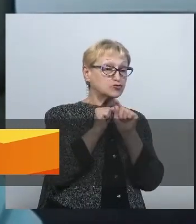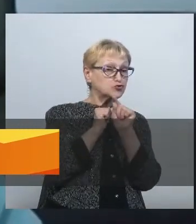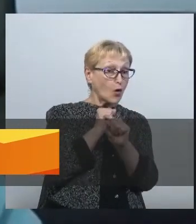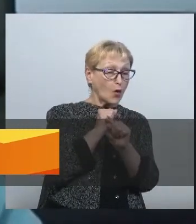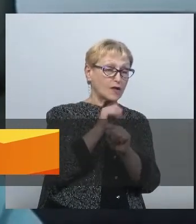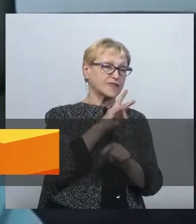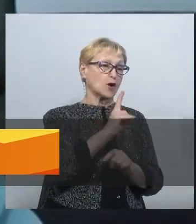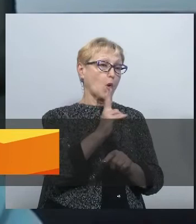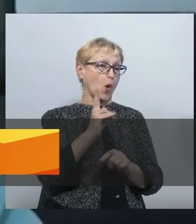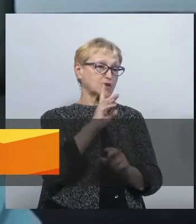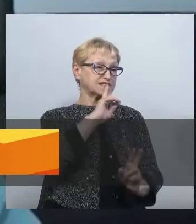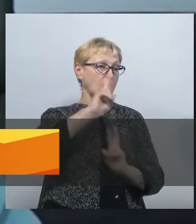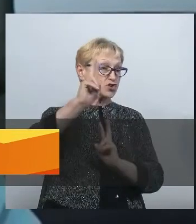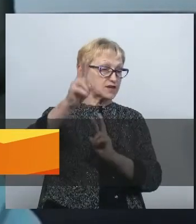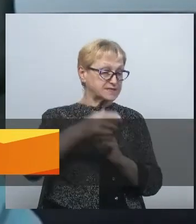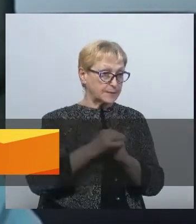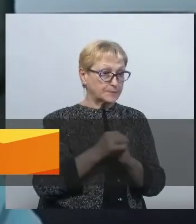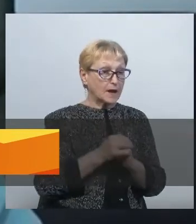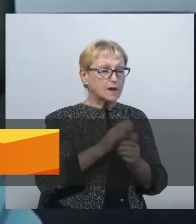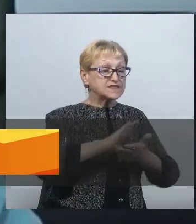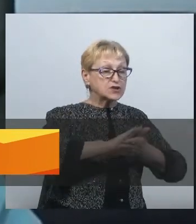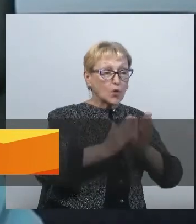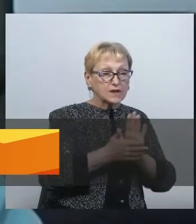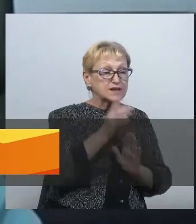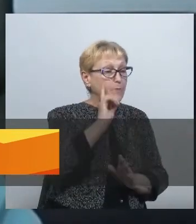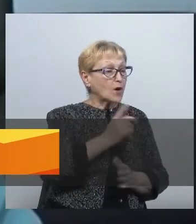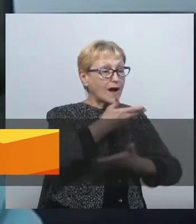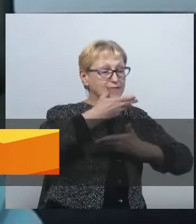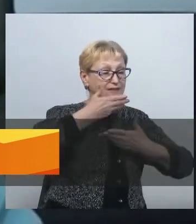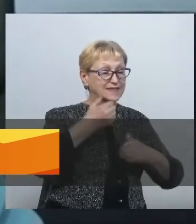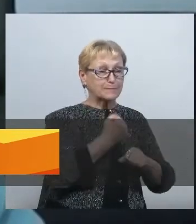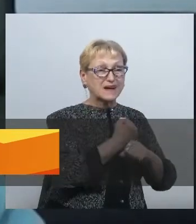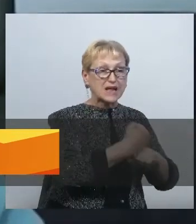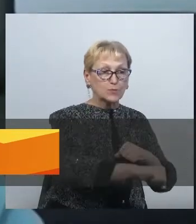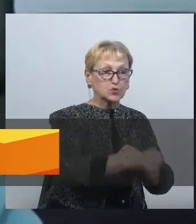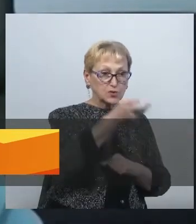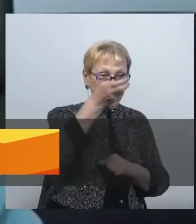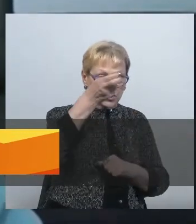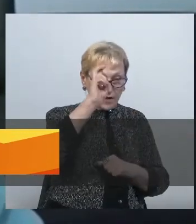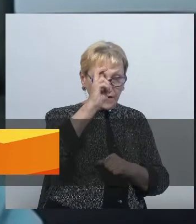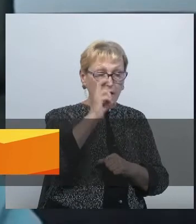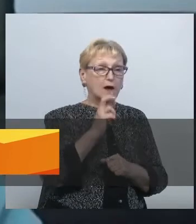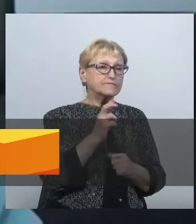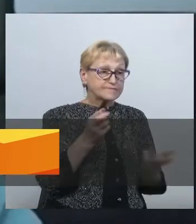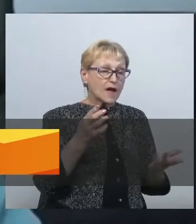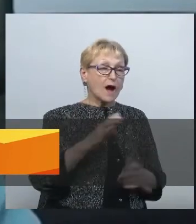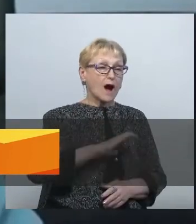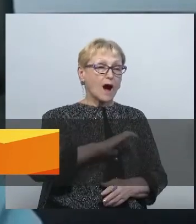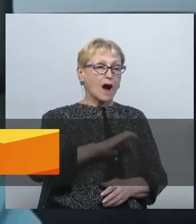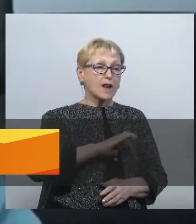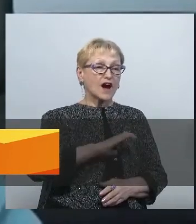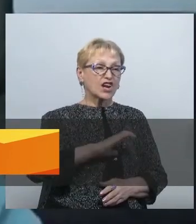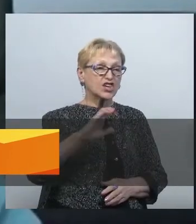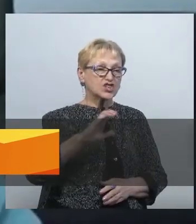must mean something to the media, but in Ukraine, why it's not legally binding by the